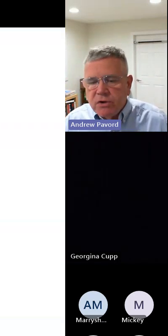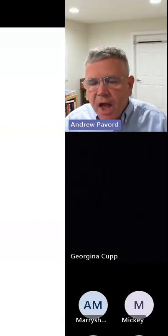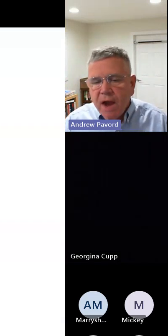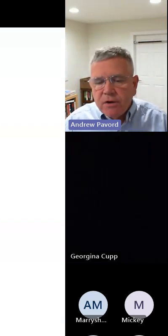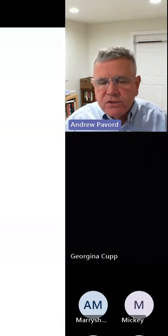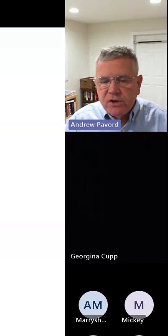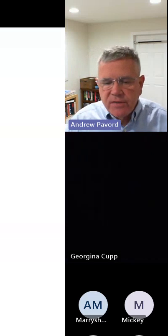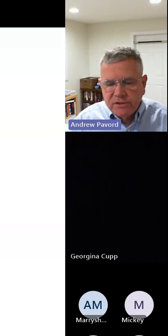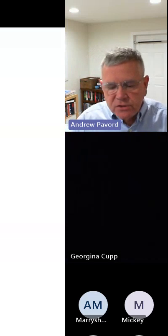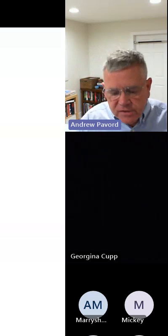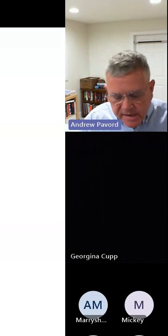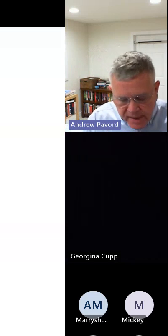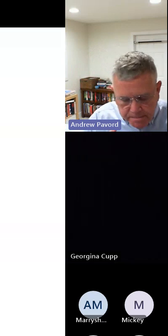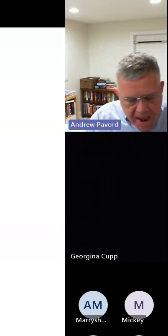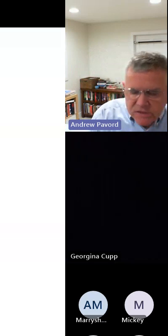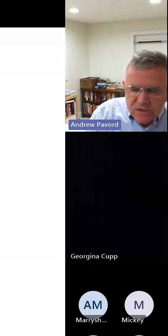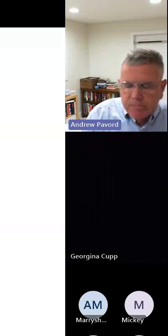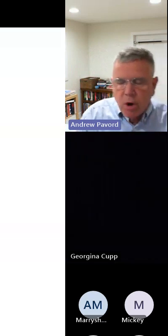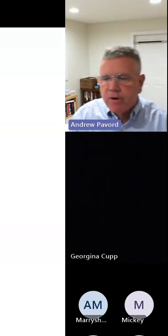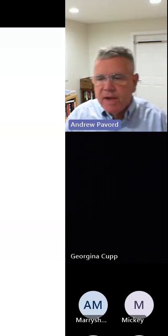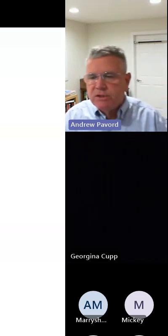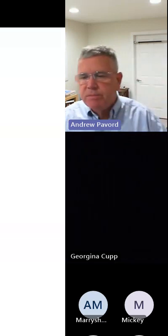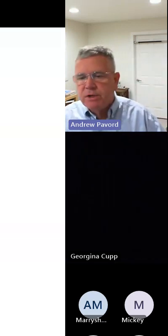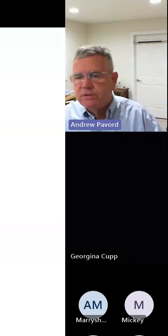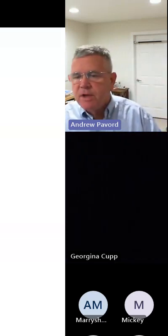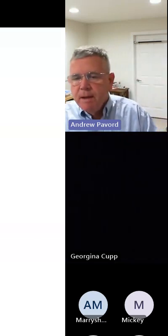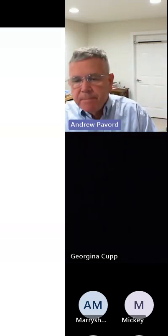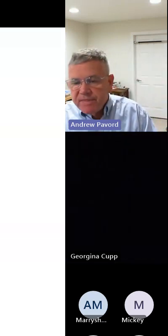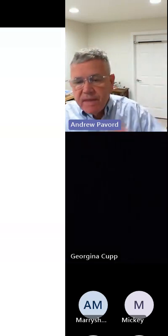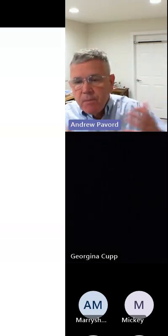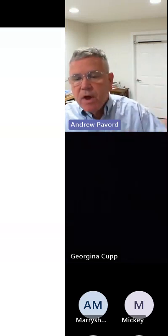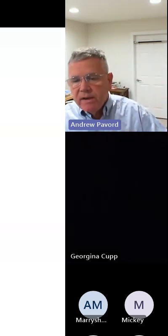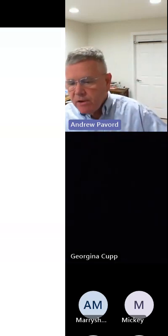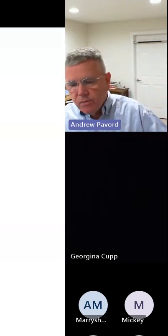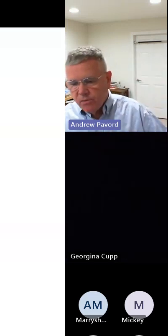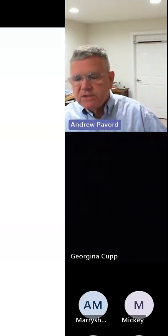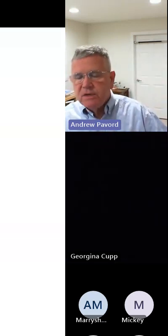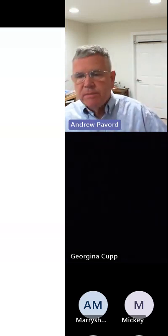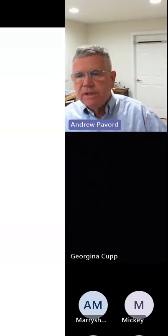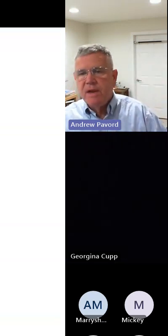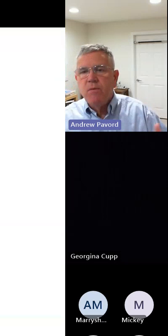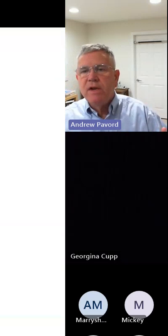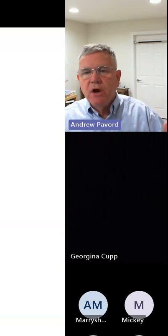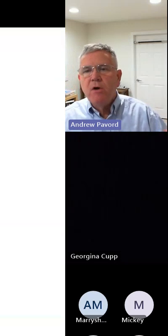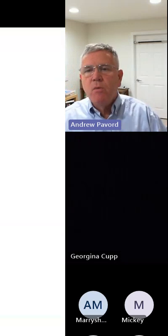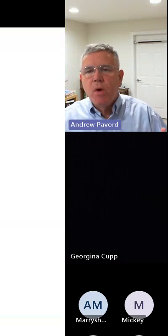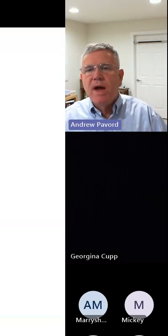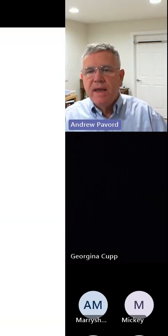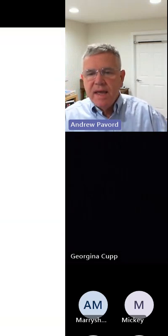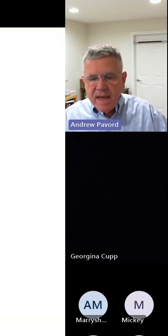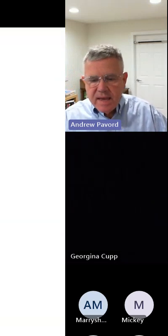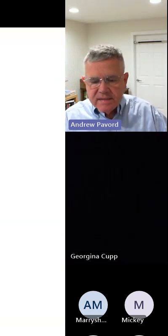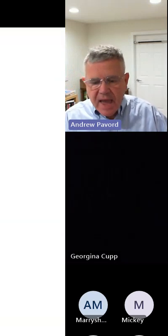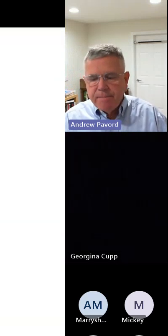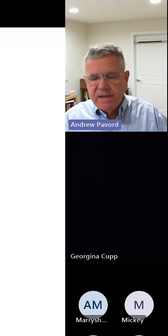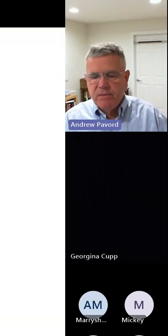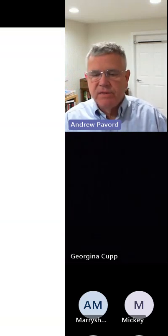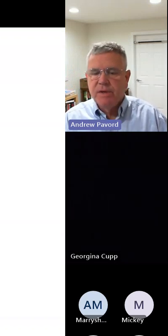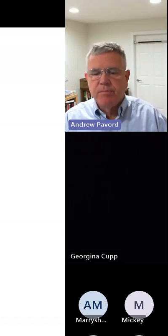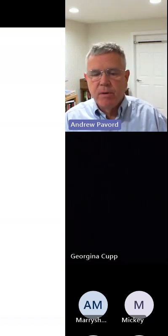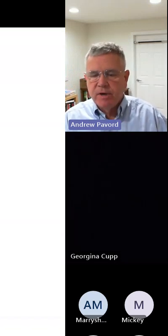year. So Congress, they pass the appropriation bills, but then they want, reasonably, they want to know what